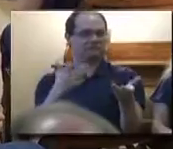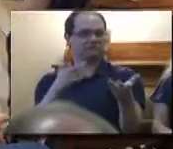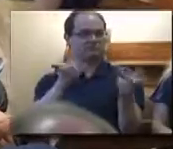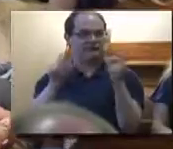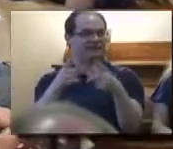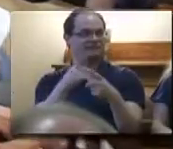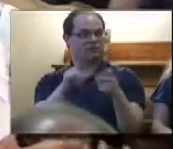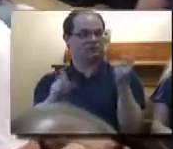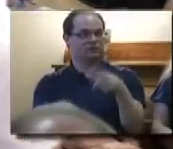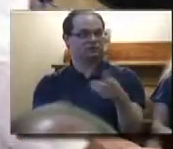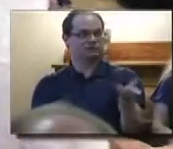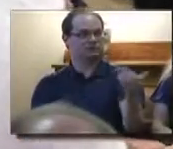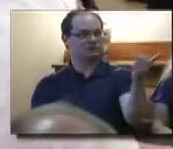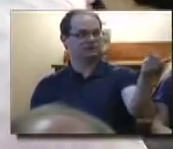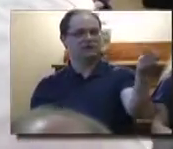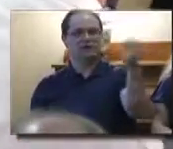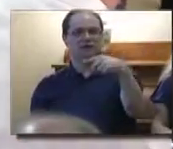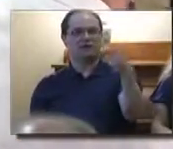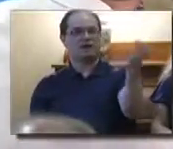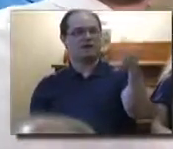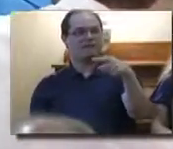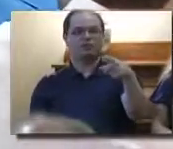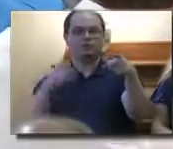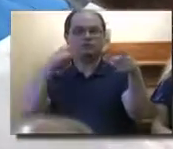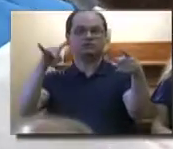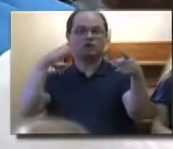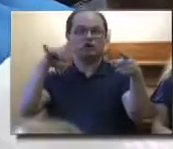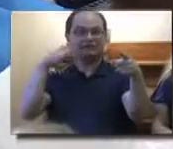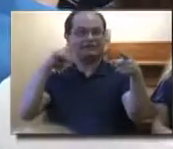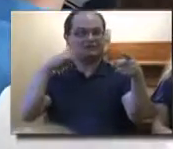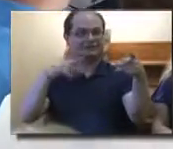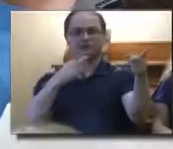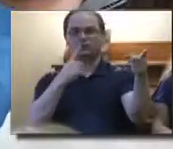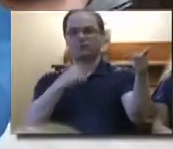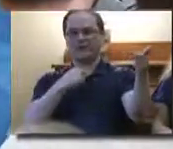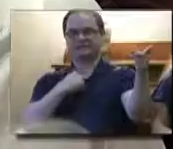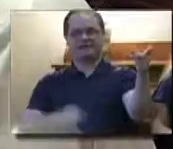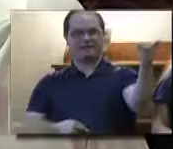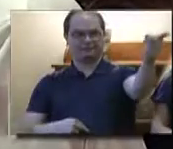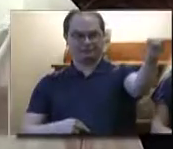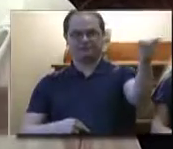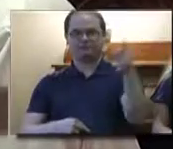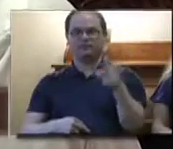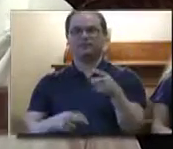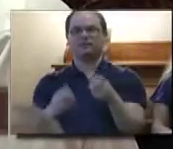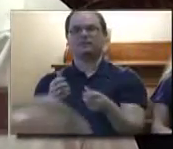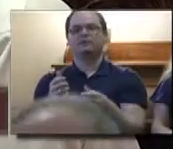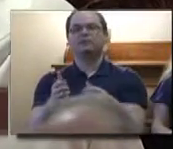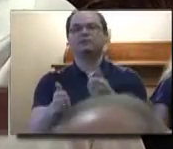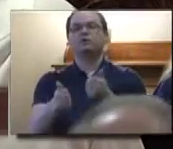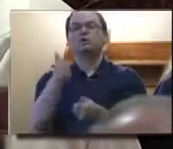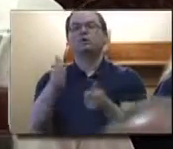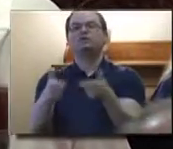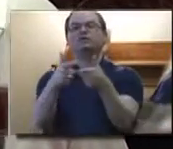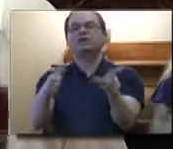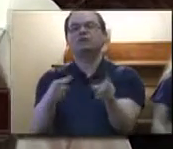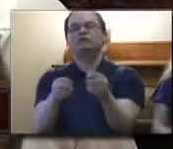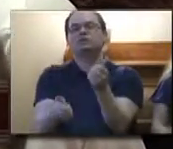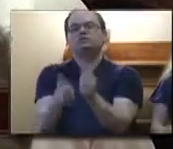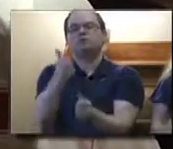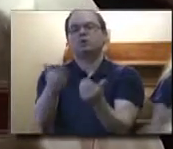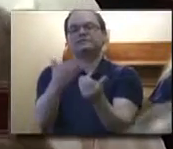Just ask your questions. I have a question for Dr. Chong Min Lee. Which language was easier to